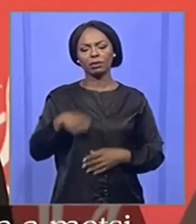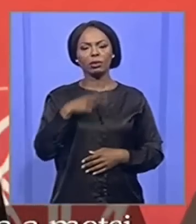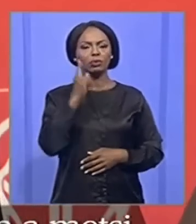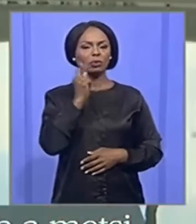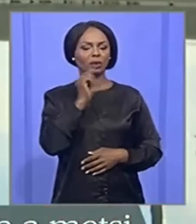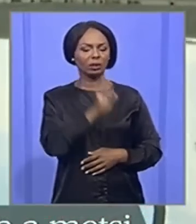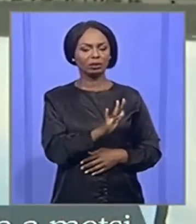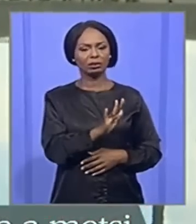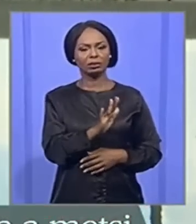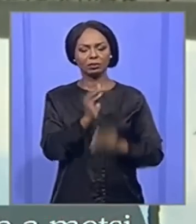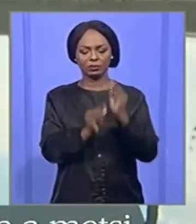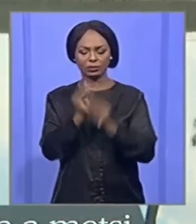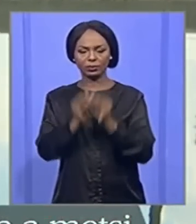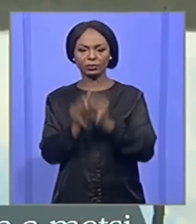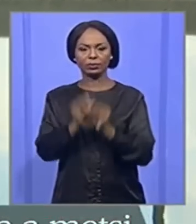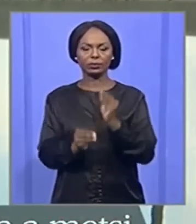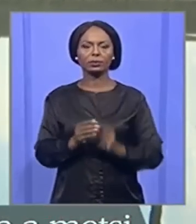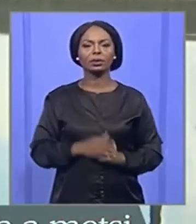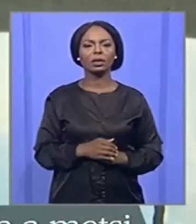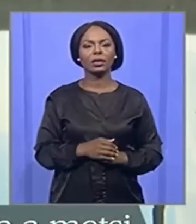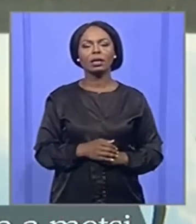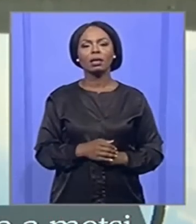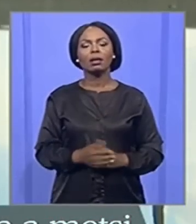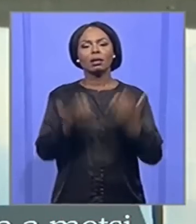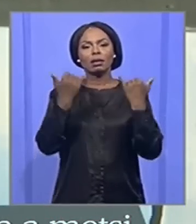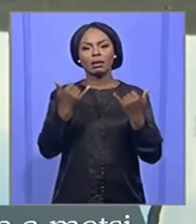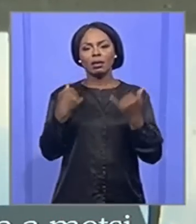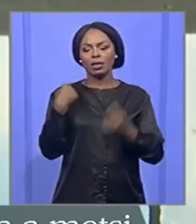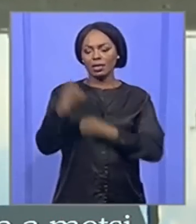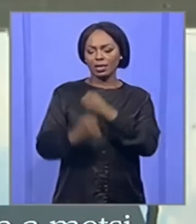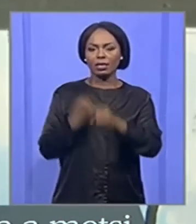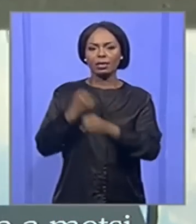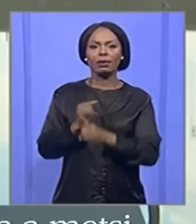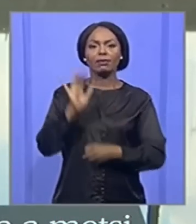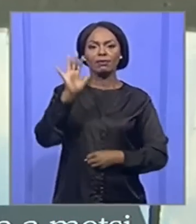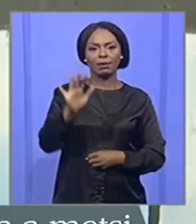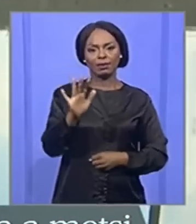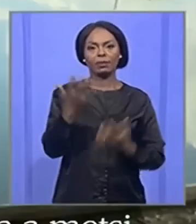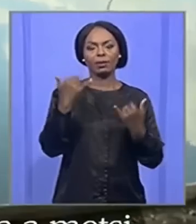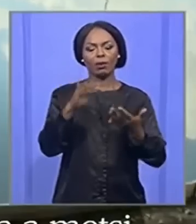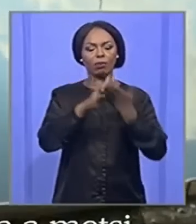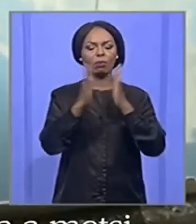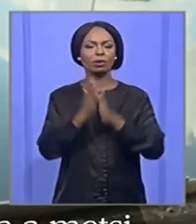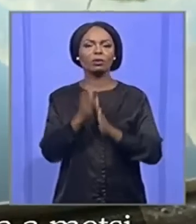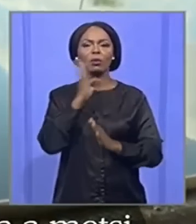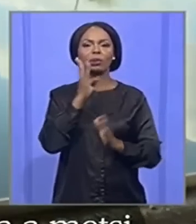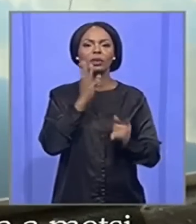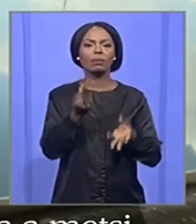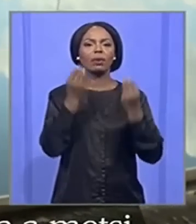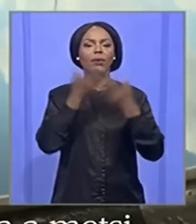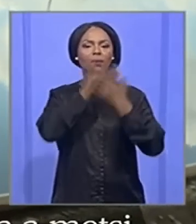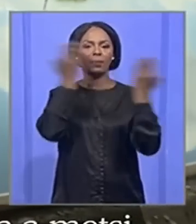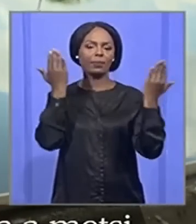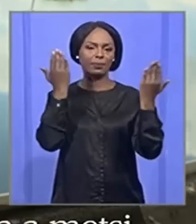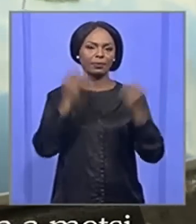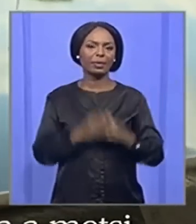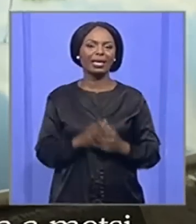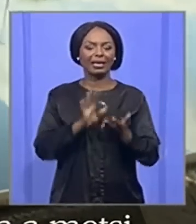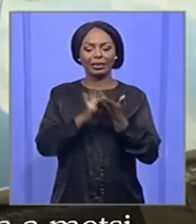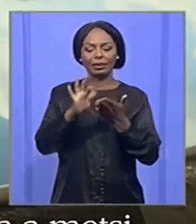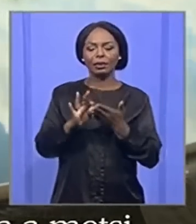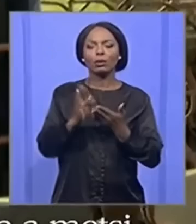taking place. E se le dilemo tse 15 jwale baahi ba Hammanskraal ba sokola ho fumana metsi a hlwekileng, mme ho